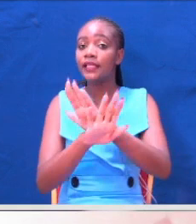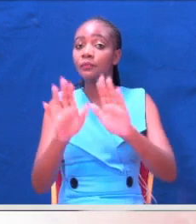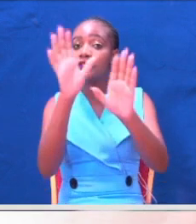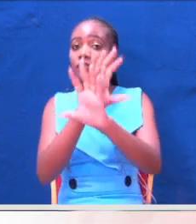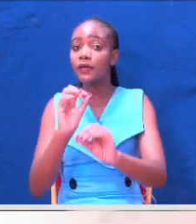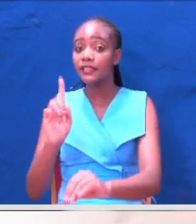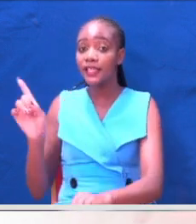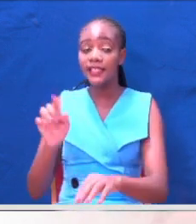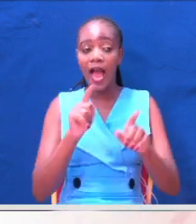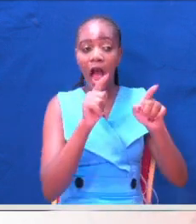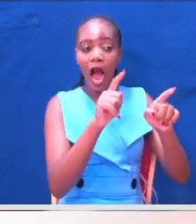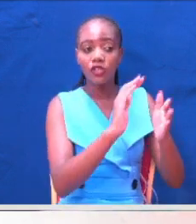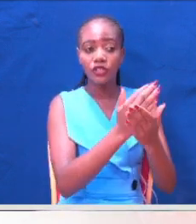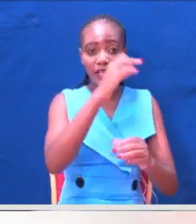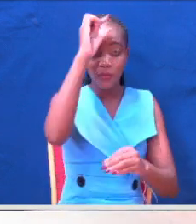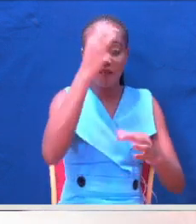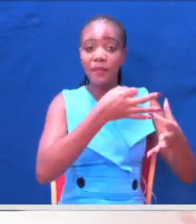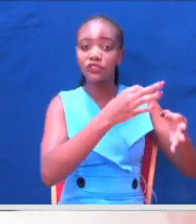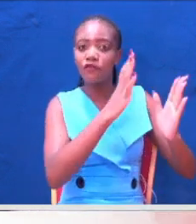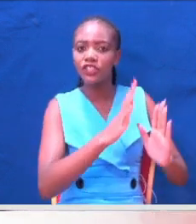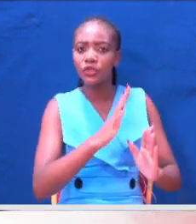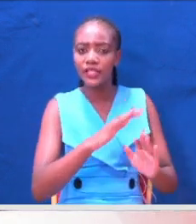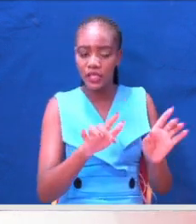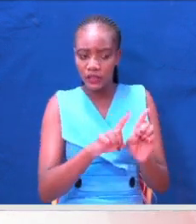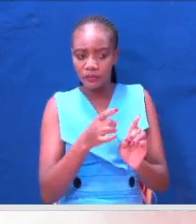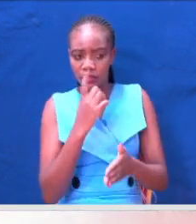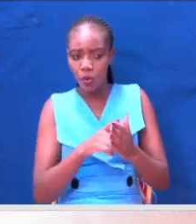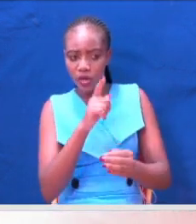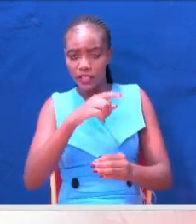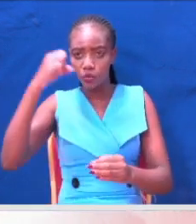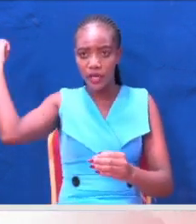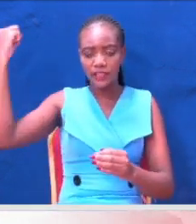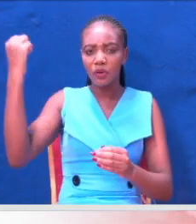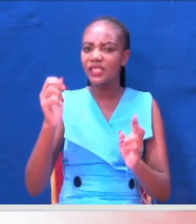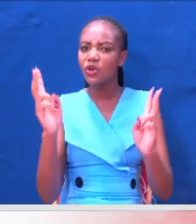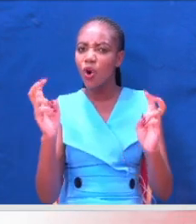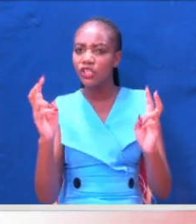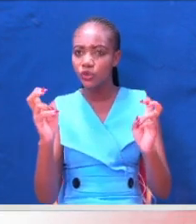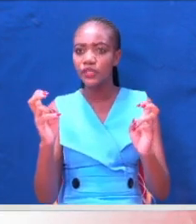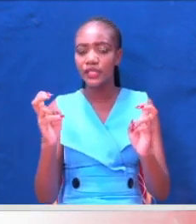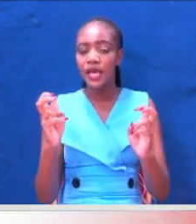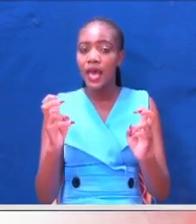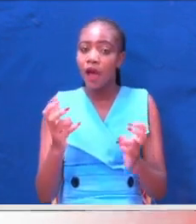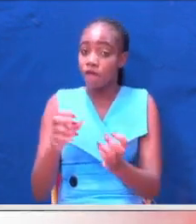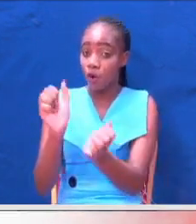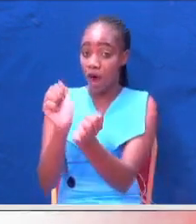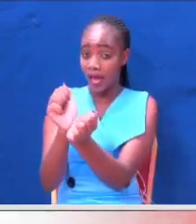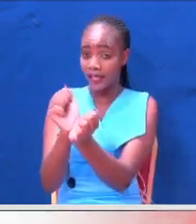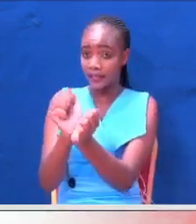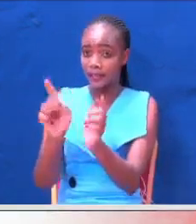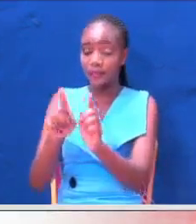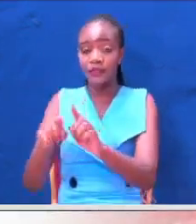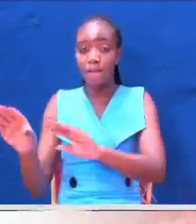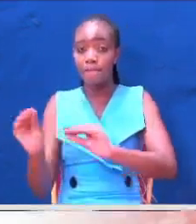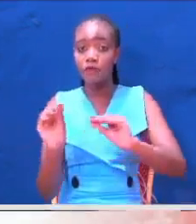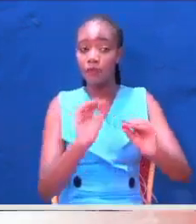has accused some government officials of what he has termed as political pettiness, following the arrest and subsequent deportation